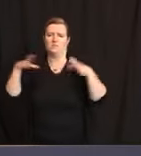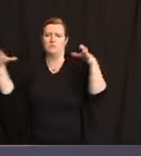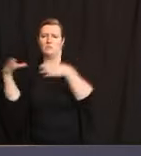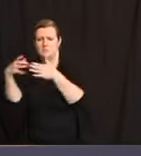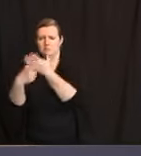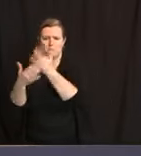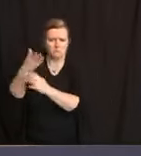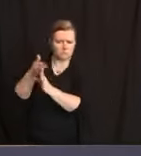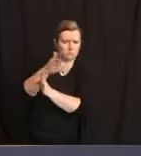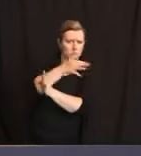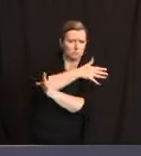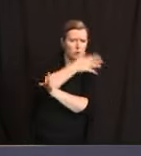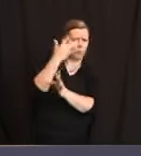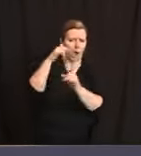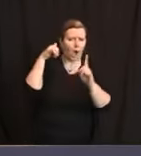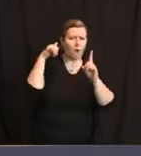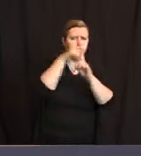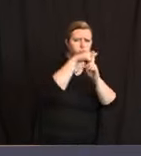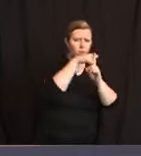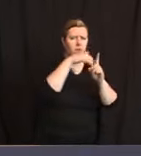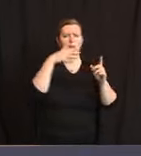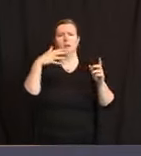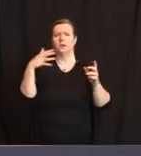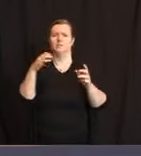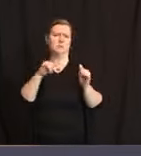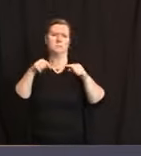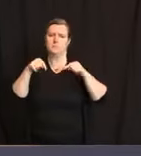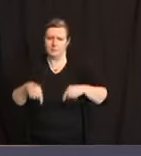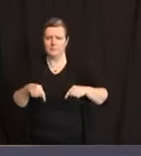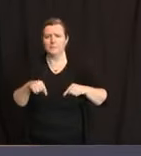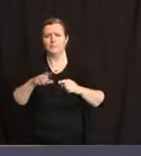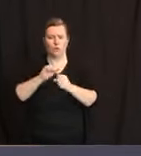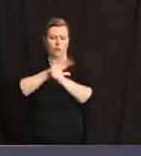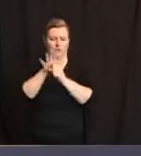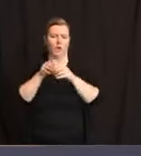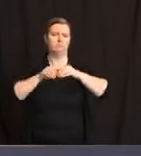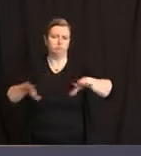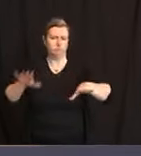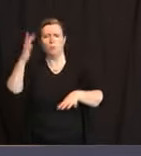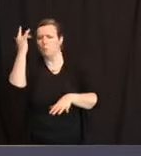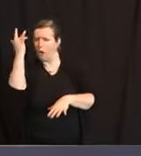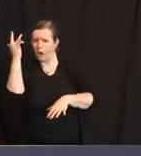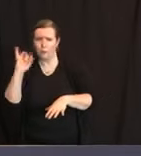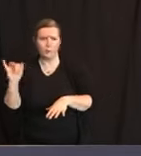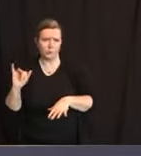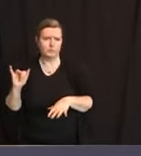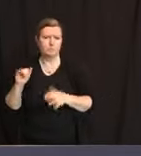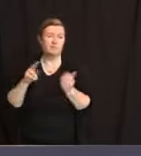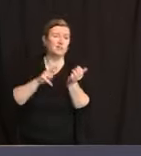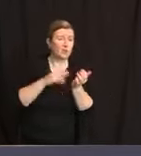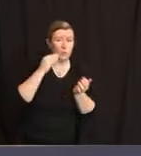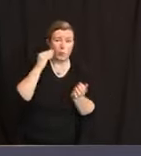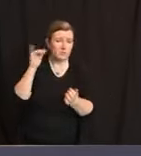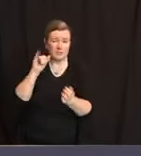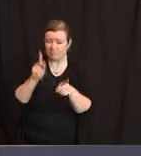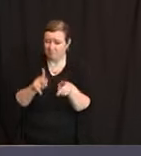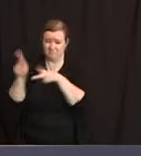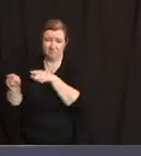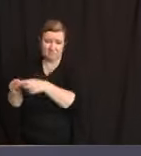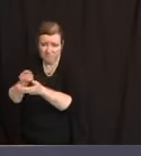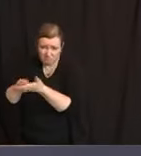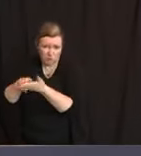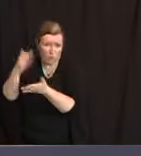not just nationally, but here as well, including, obviously, in long-term care. I don't have an answer on contact tracing and the new